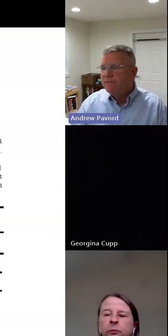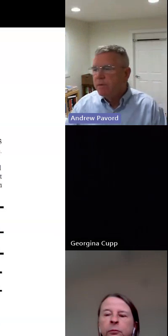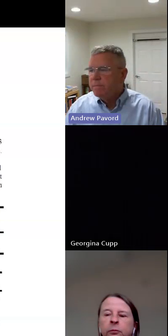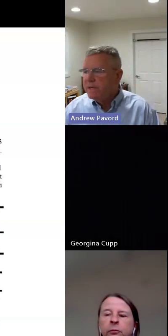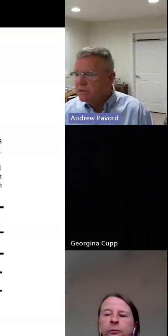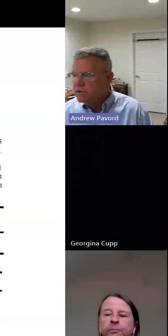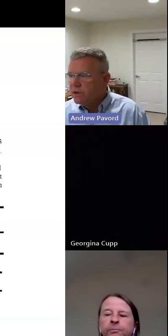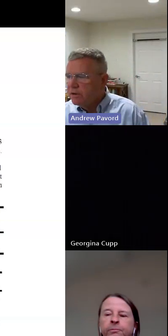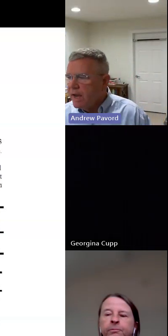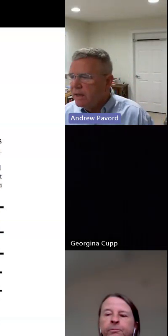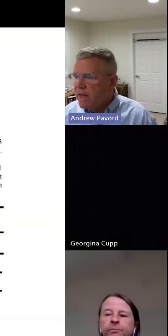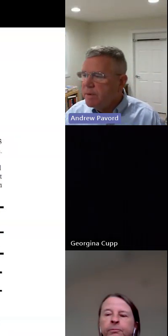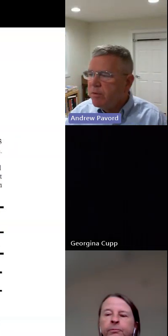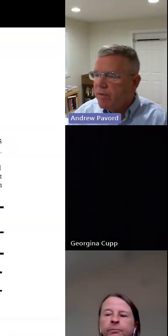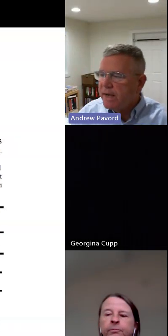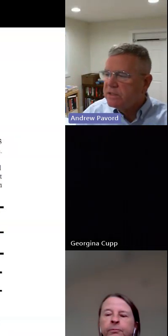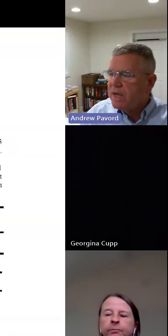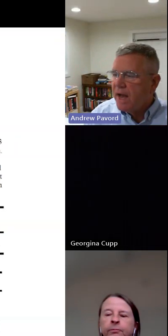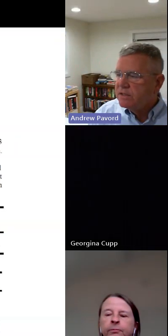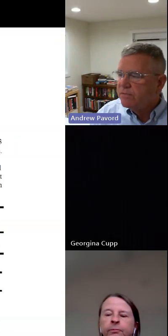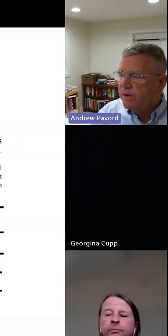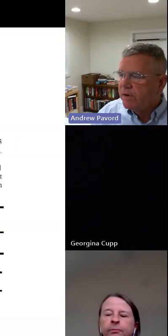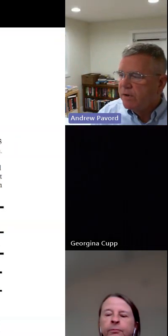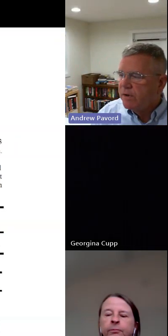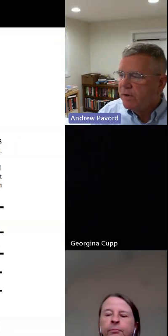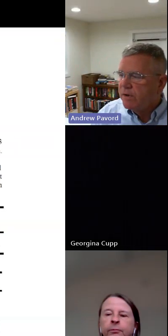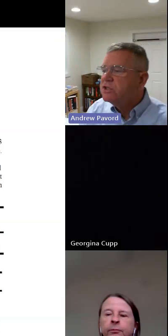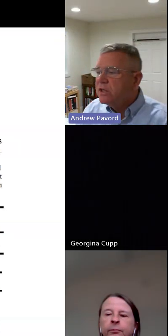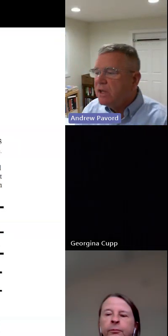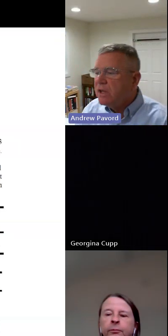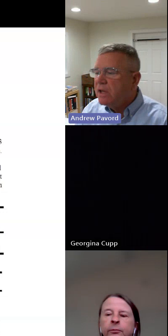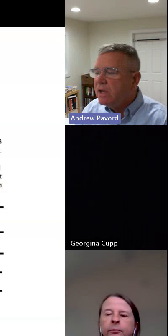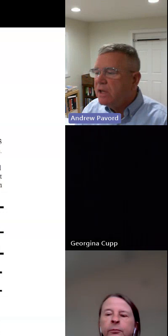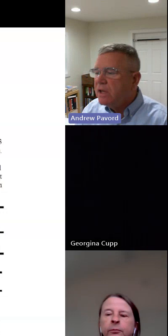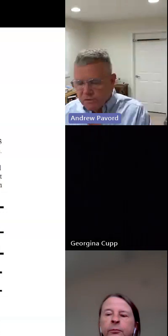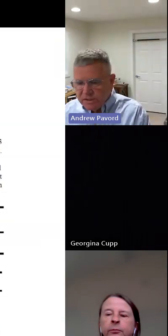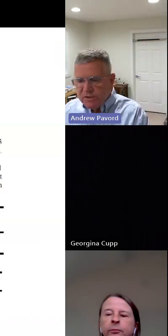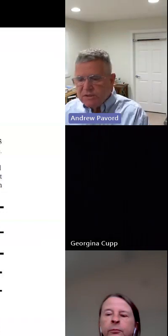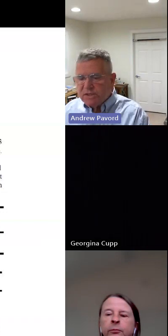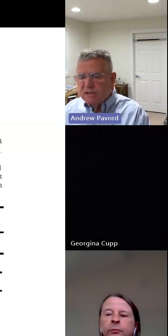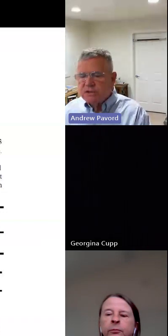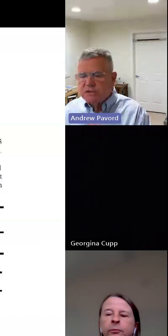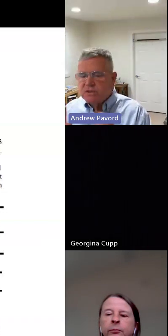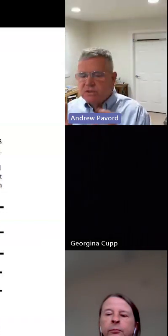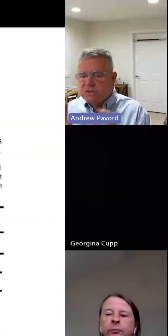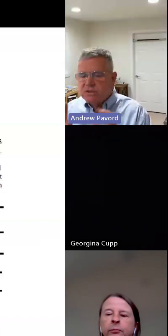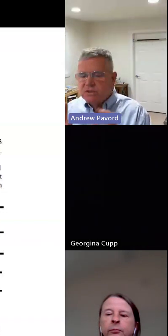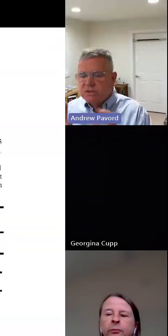Appendix F of OMB Circular A11 provides the guidance for completing each line. So each of